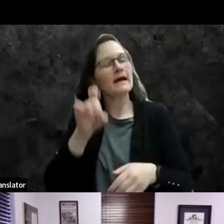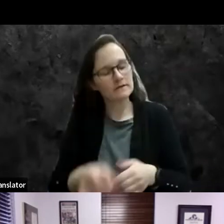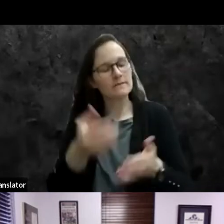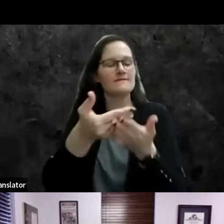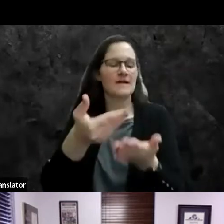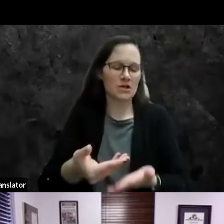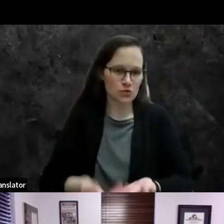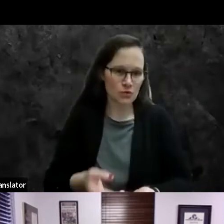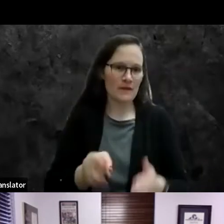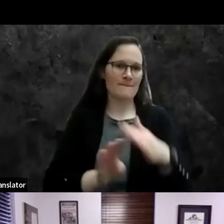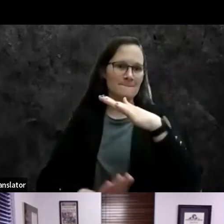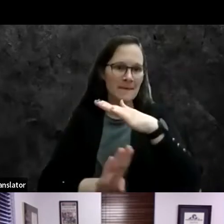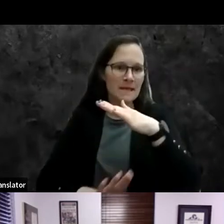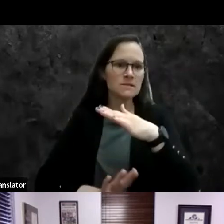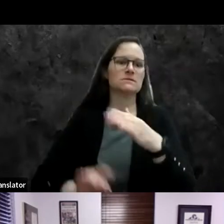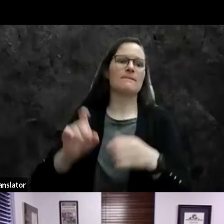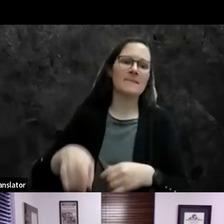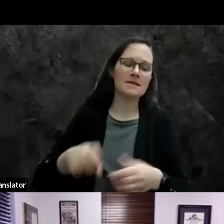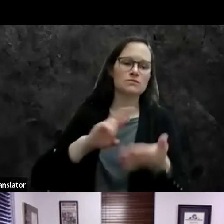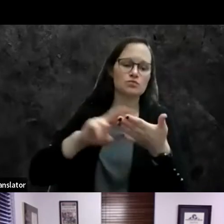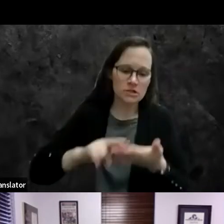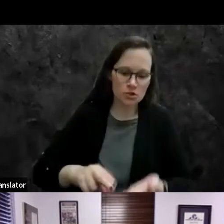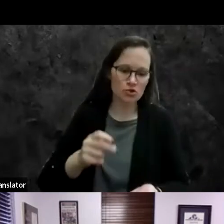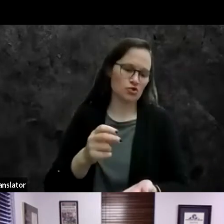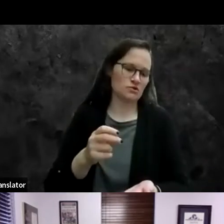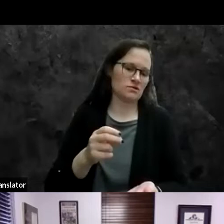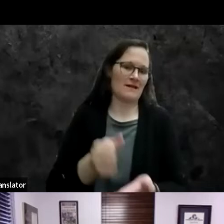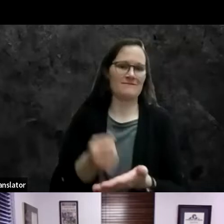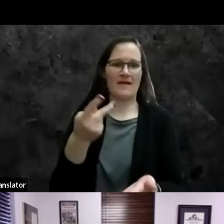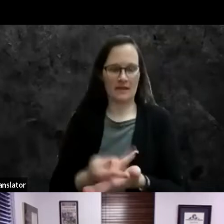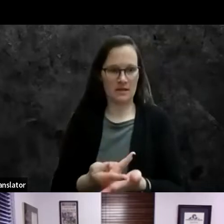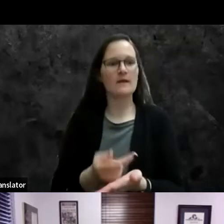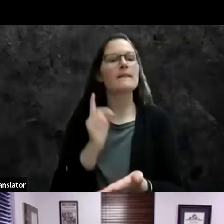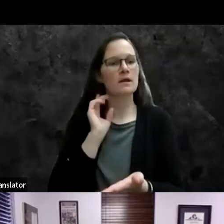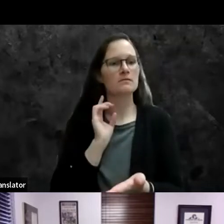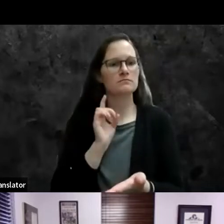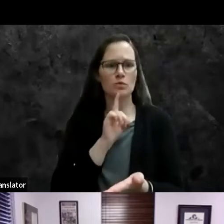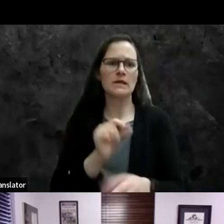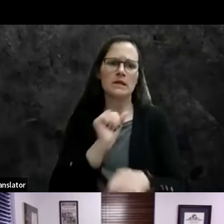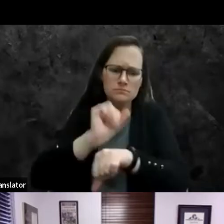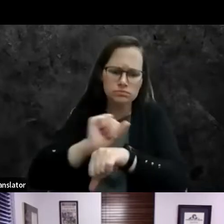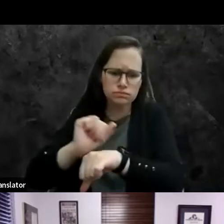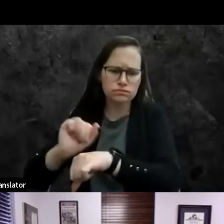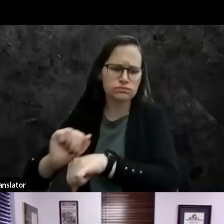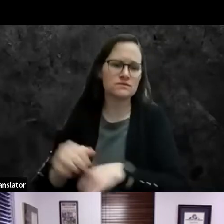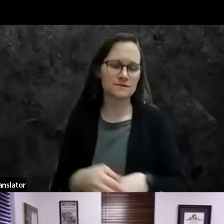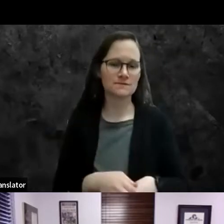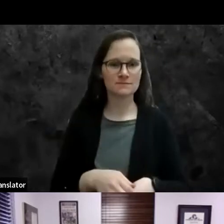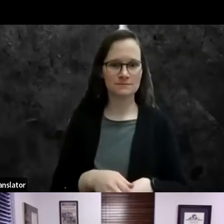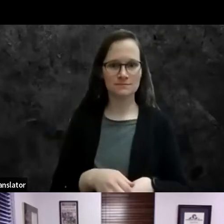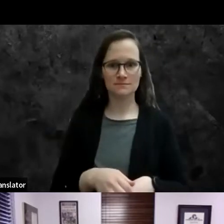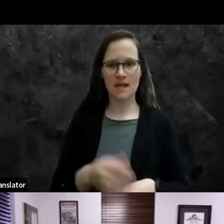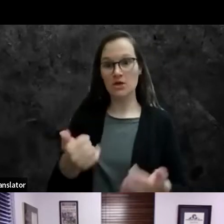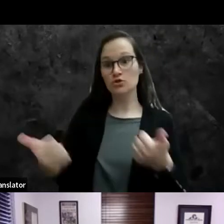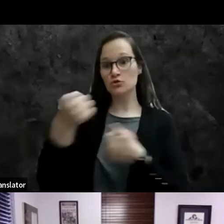research and make sure that they are validated. So they are working through them as quickly as possible. And supervisors are being alerted